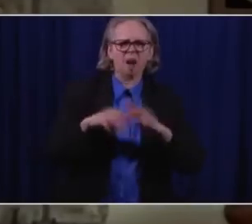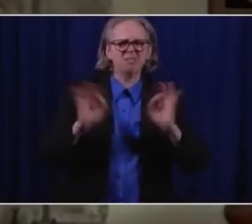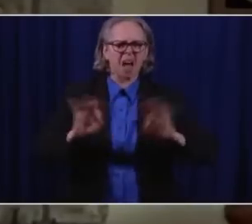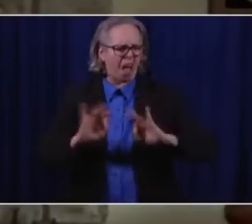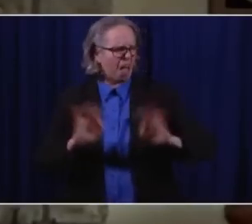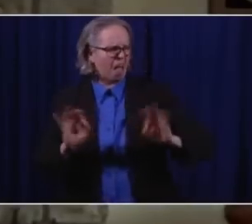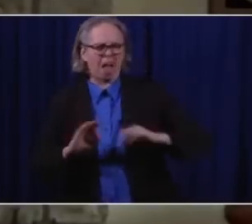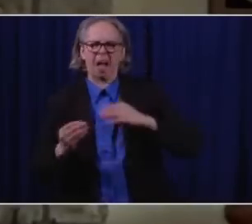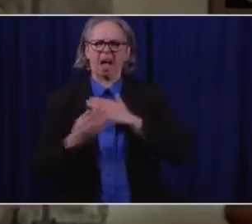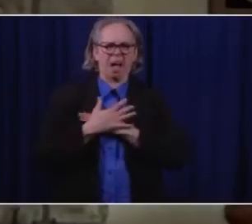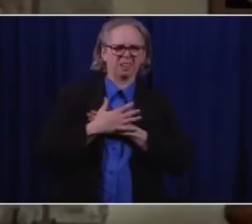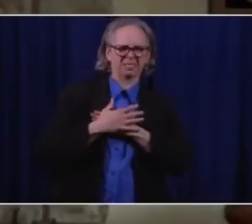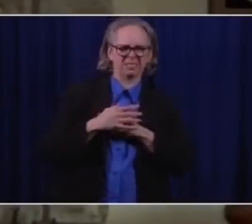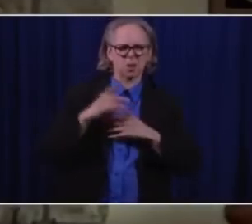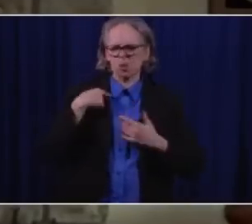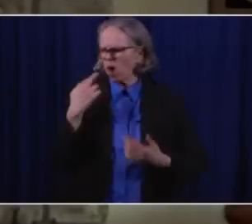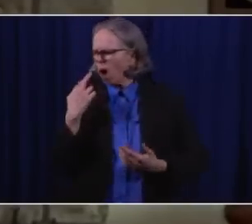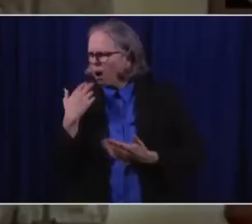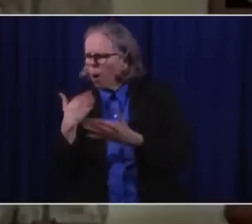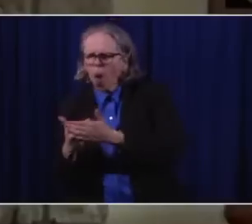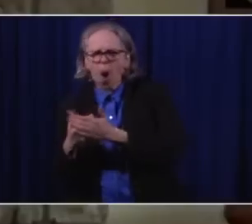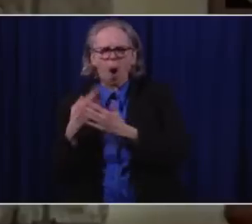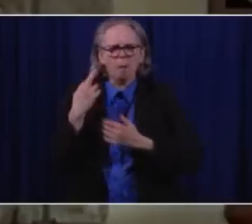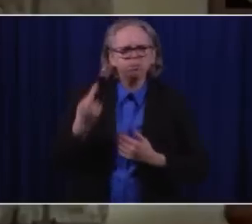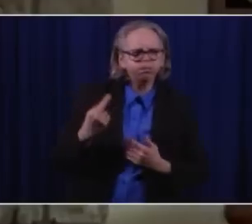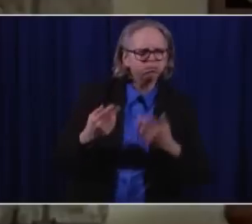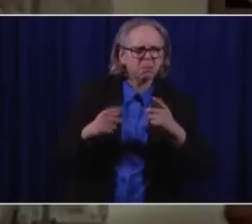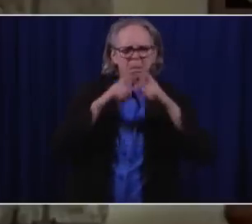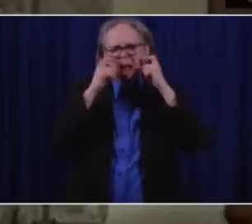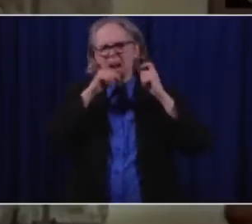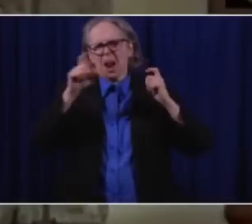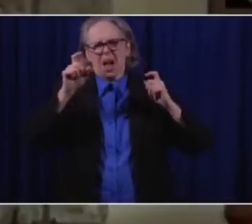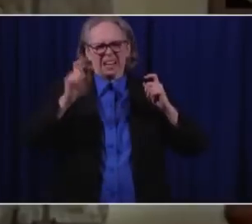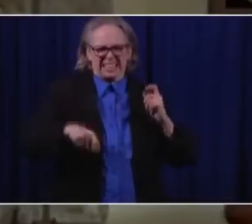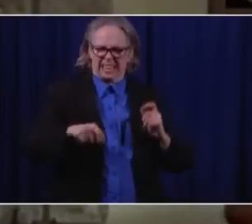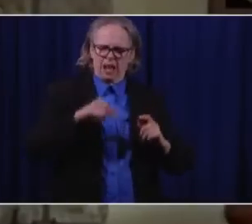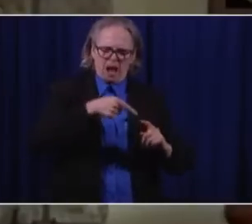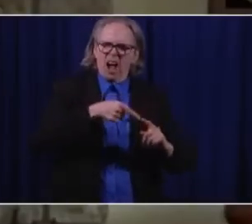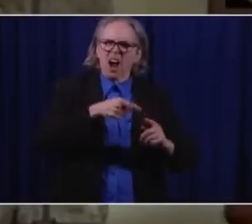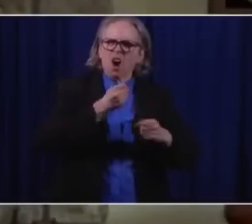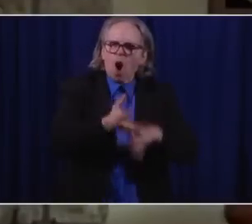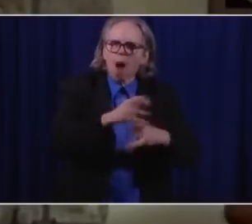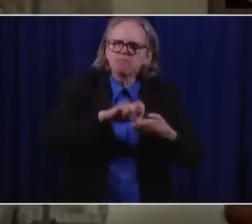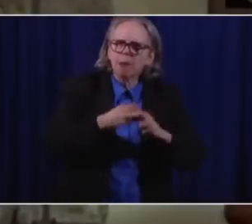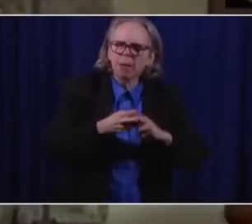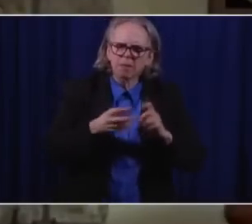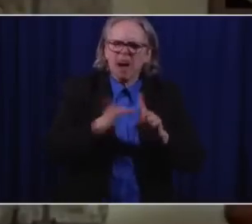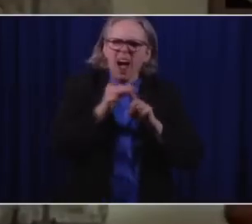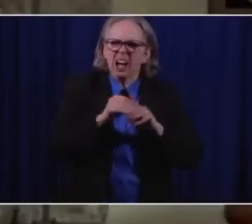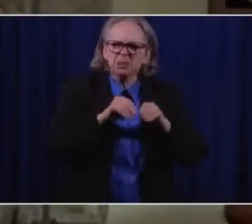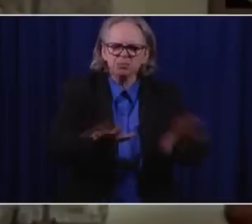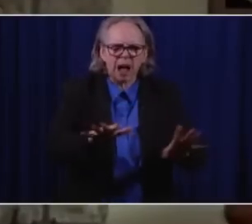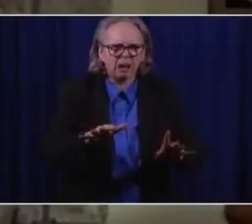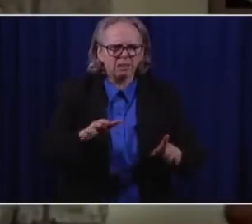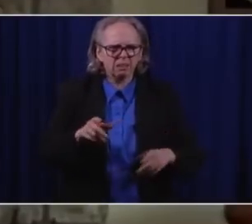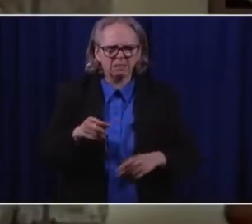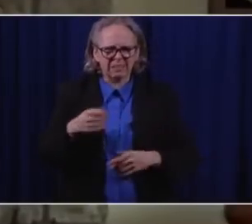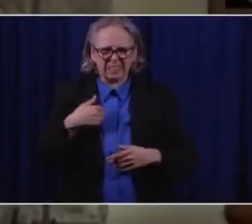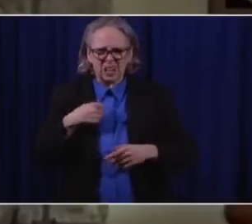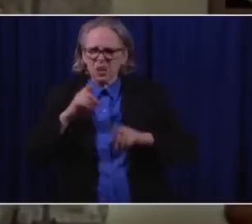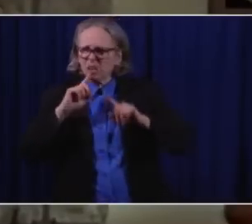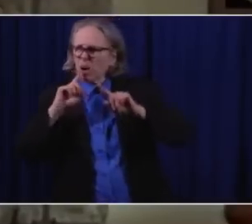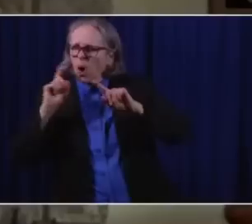high school, I don't put my mask on. That's the problem, and orders don't touch those. This is why it does come back to personal